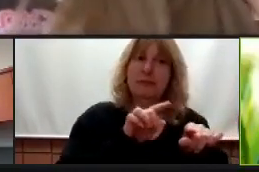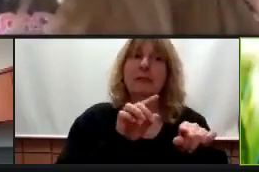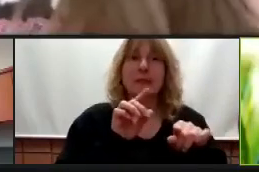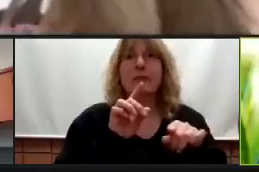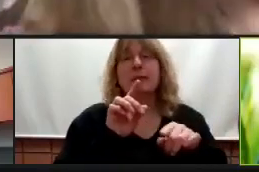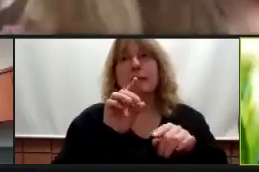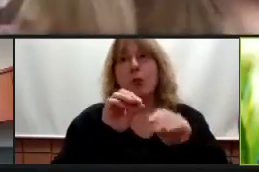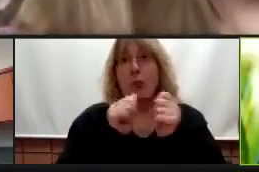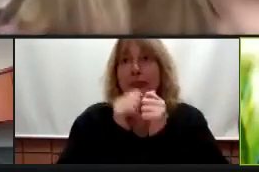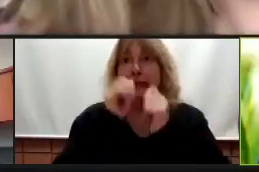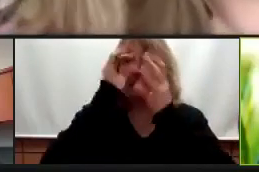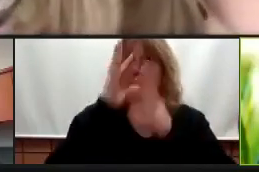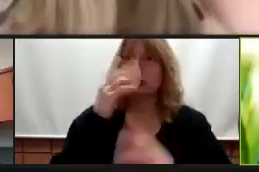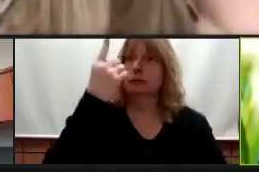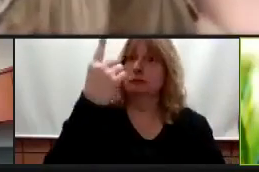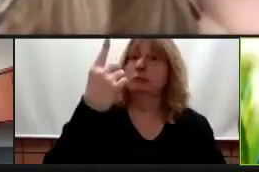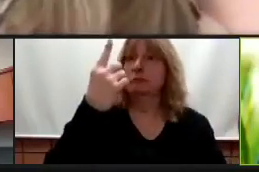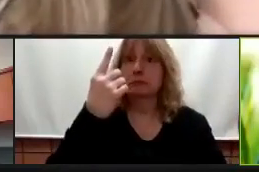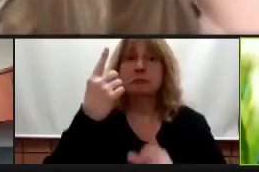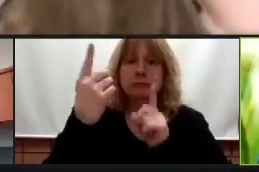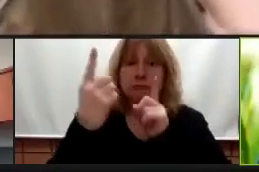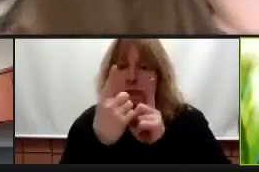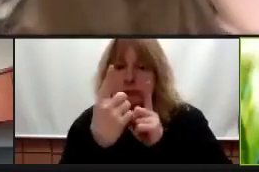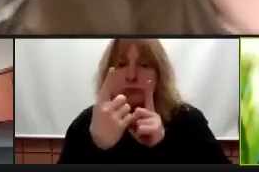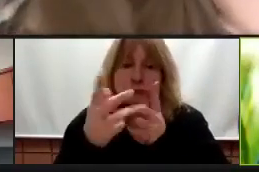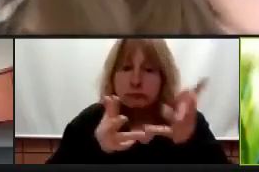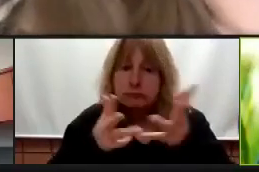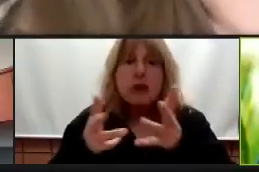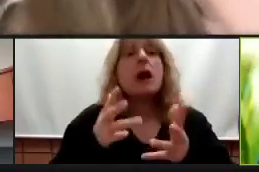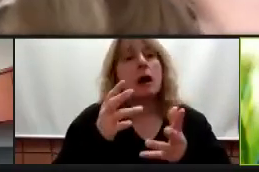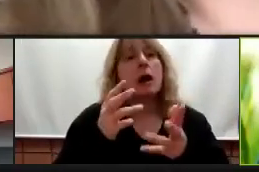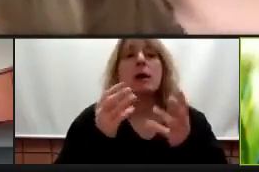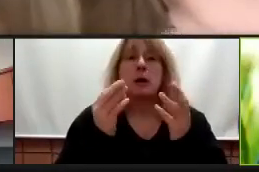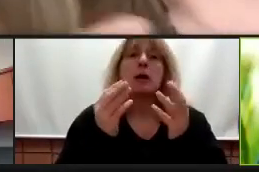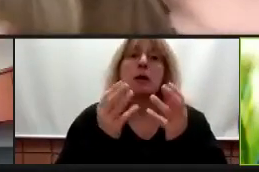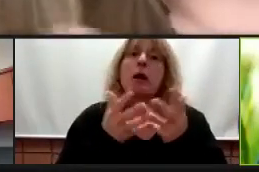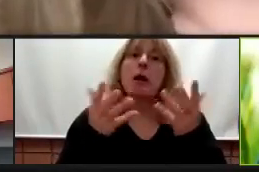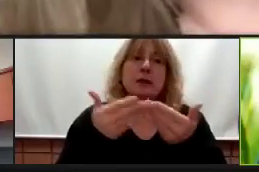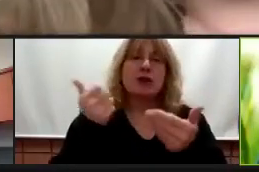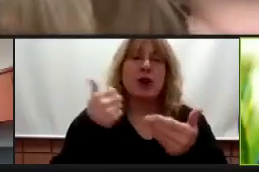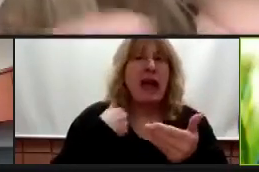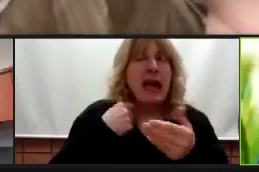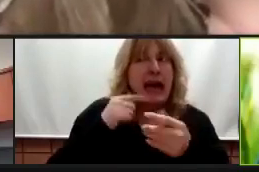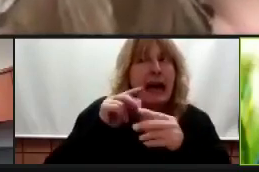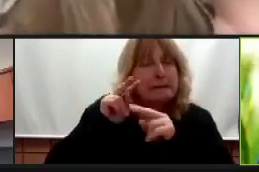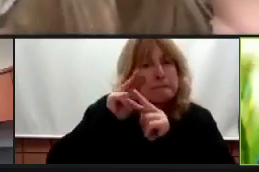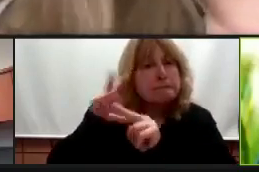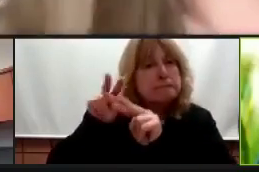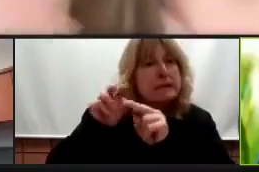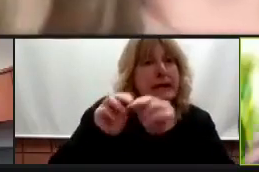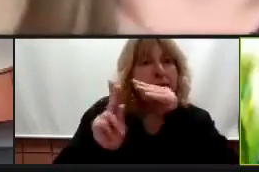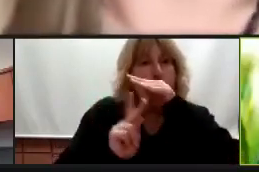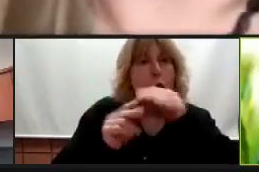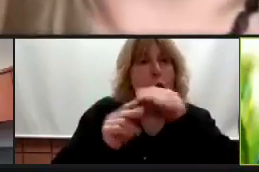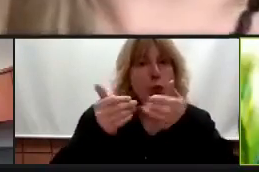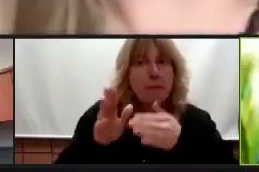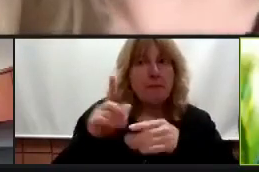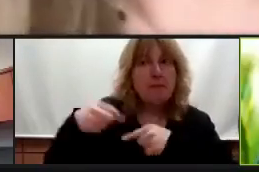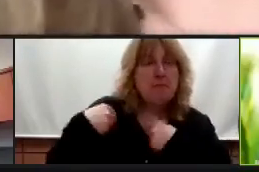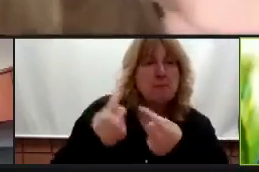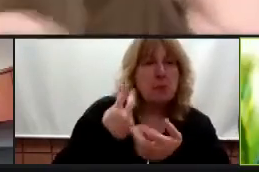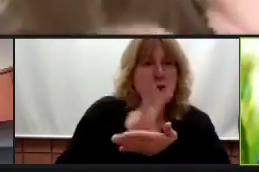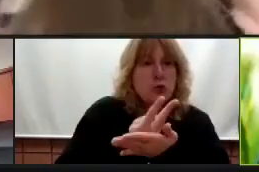have been in the kindergarten room for the last 2 weeks since we've started this. And so I've been able to see both what works well